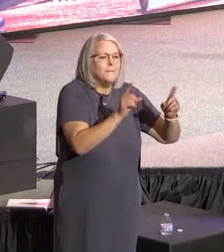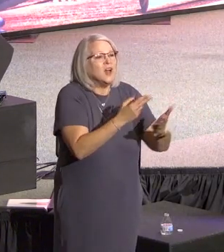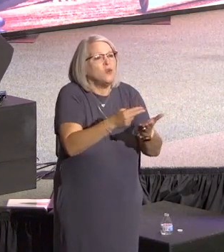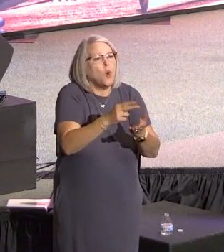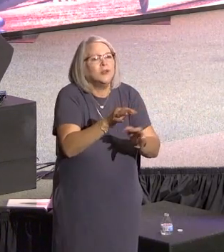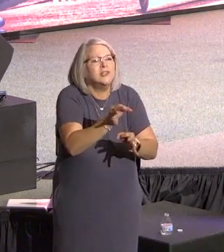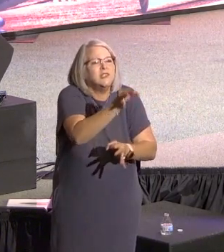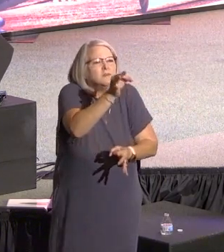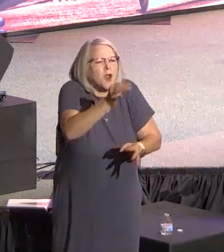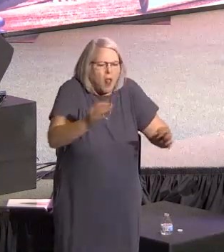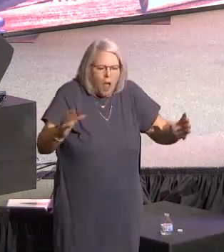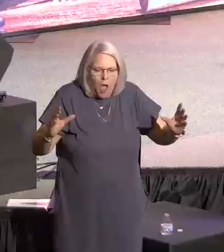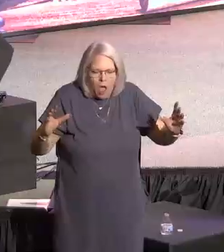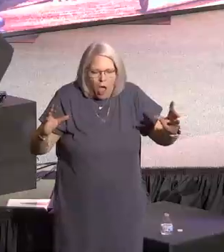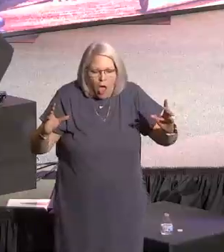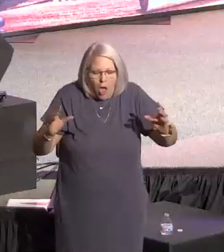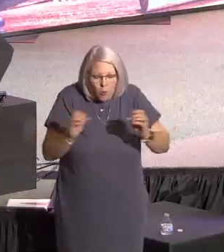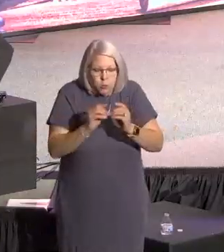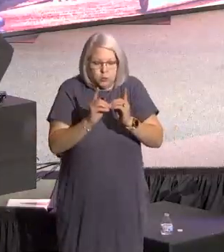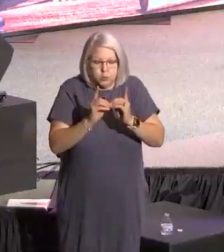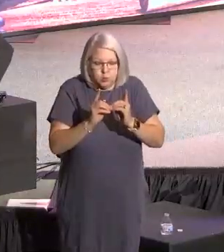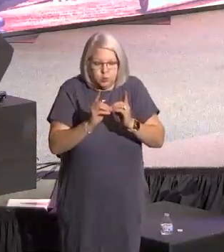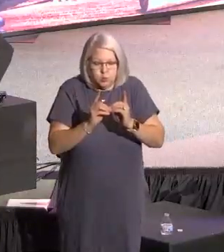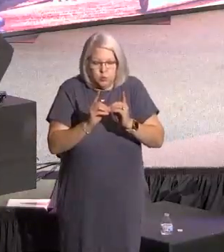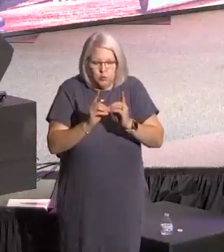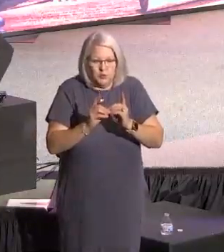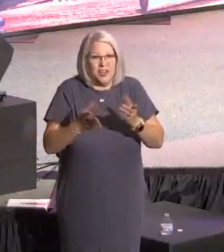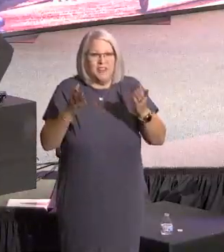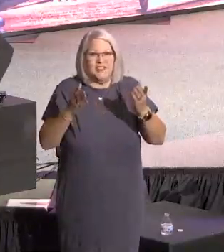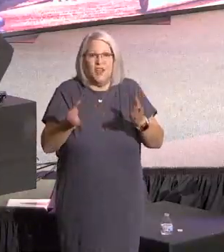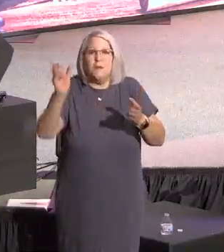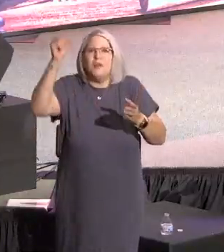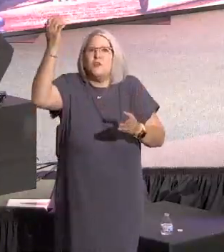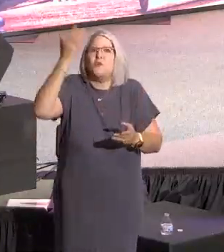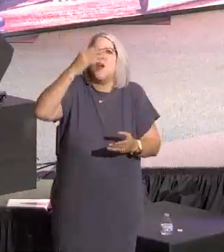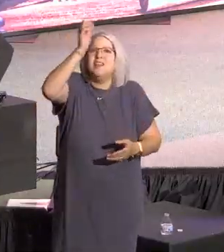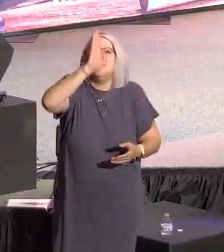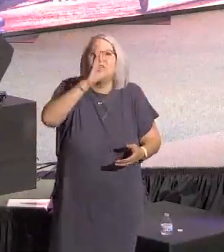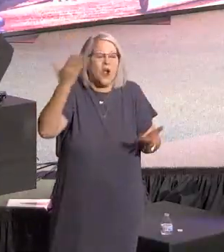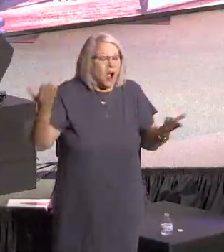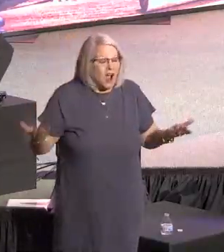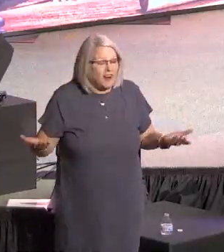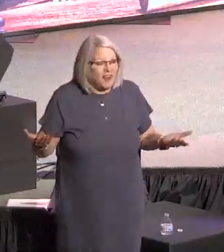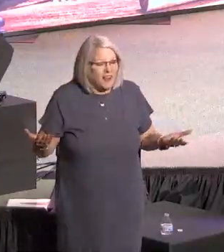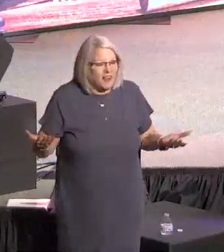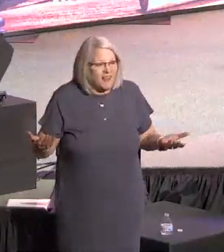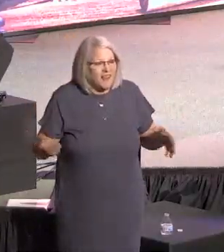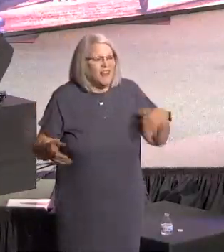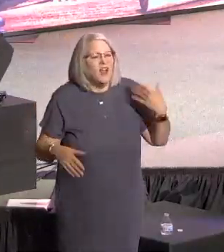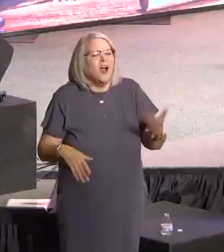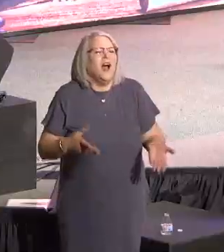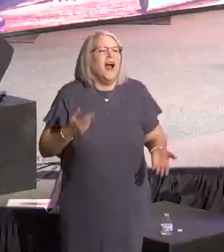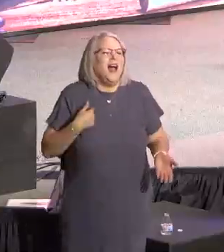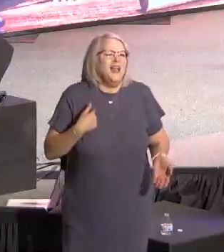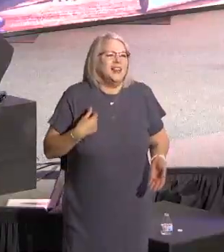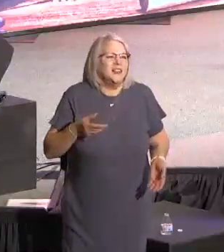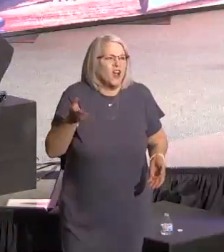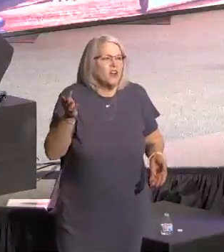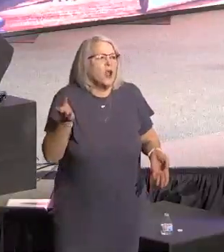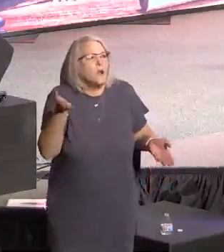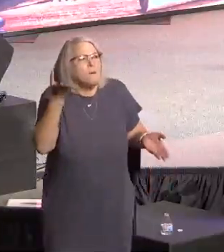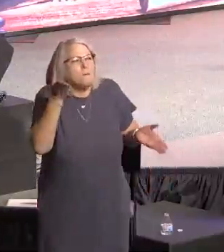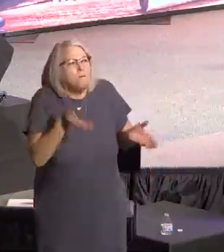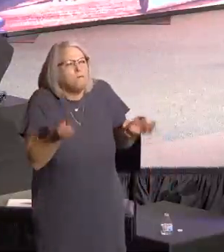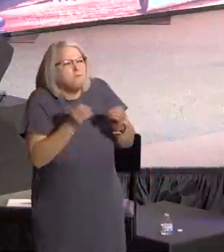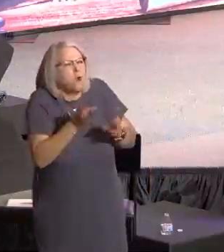has matched this up so perfectly, talking today about the grace of God. I have a theory this year that more people are